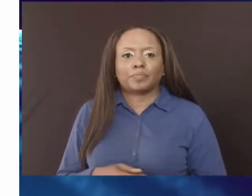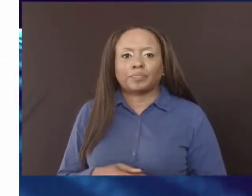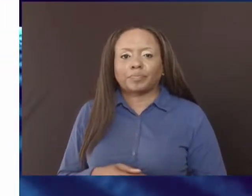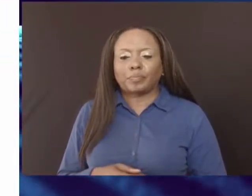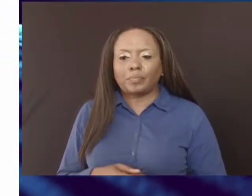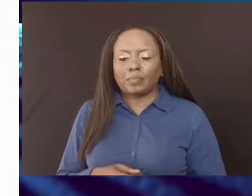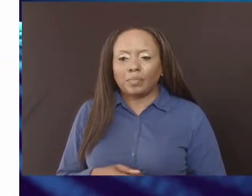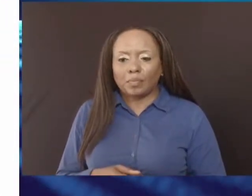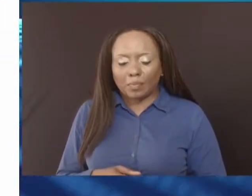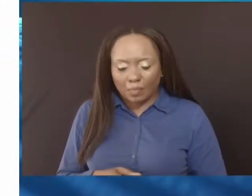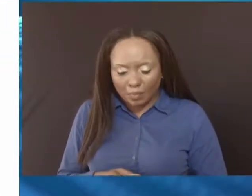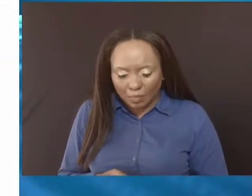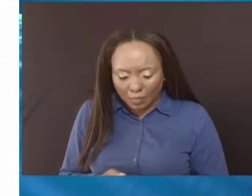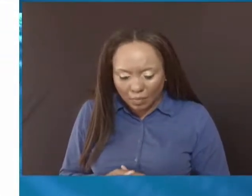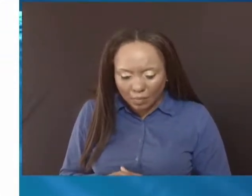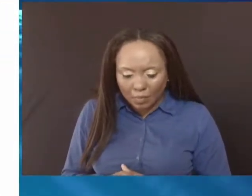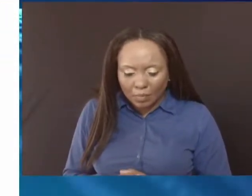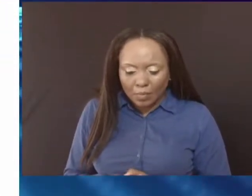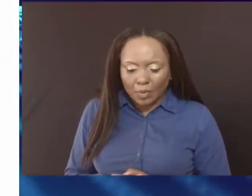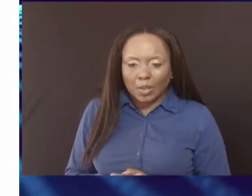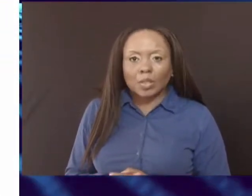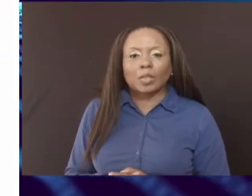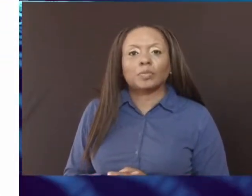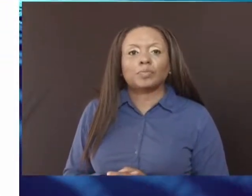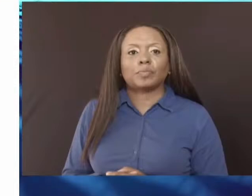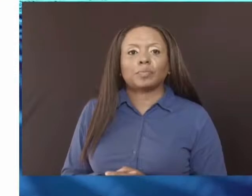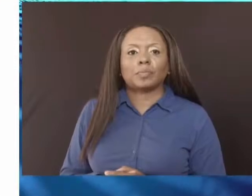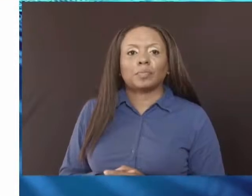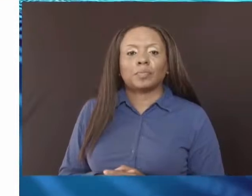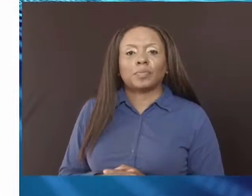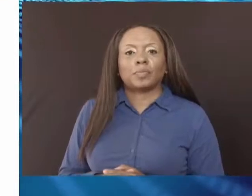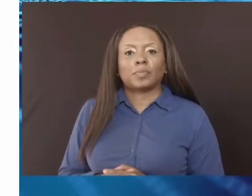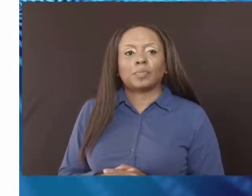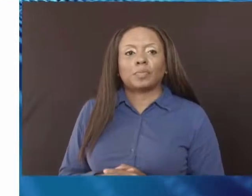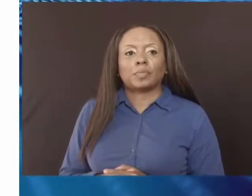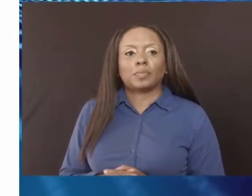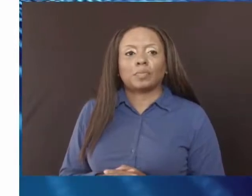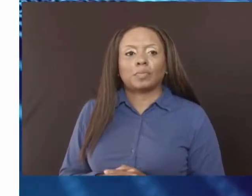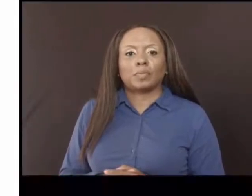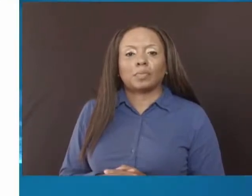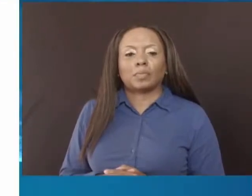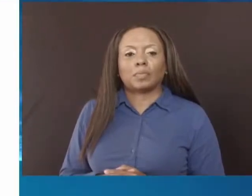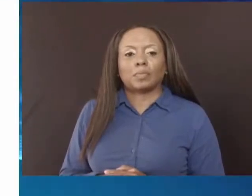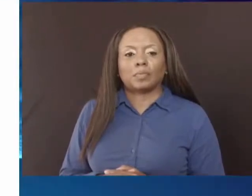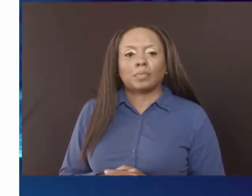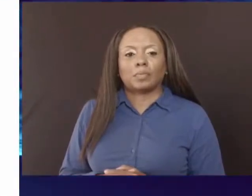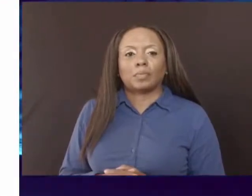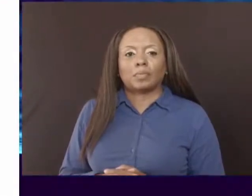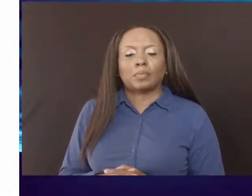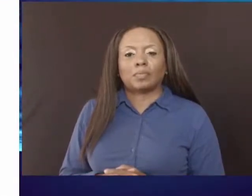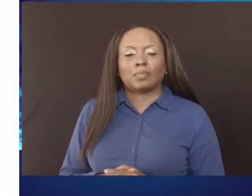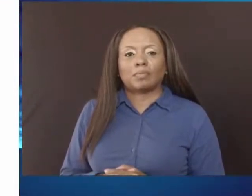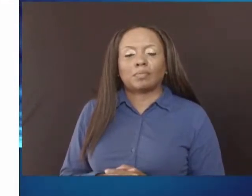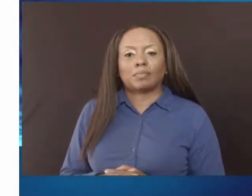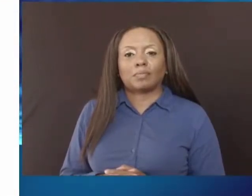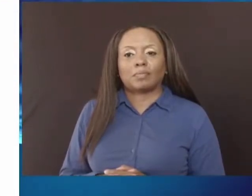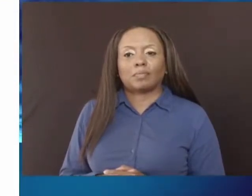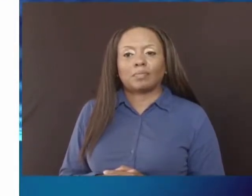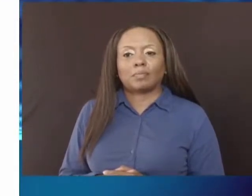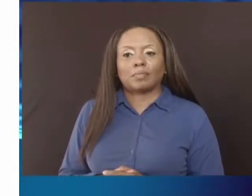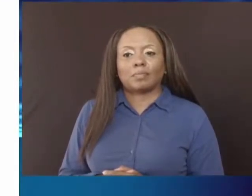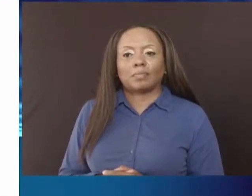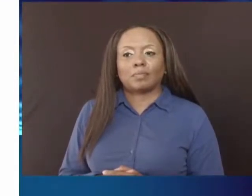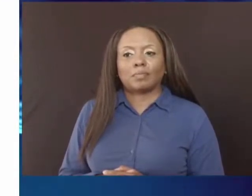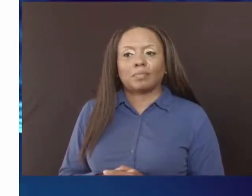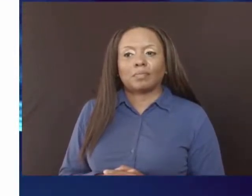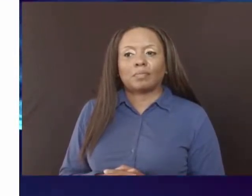your assessment then, is it reasonable to suggest that the likelihood of some person dying from COVID now, just strictly because